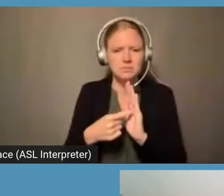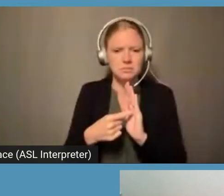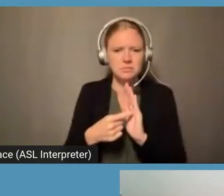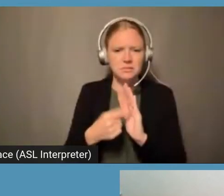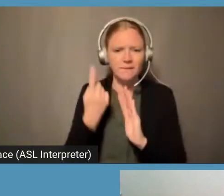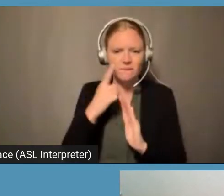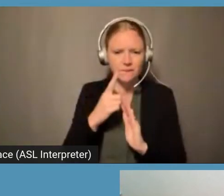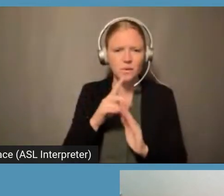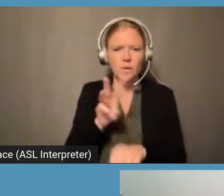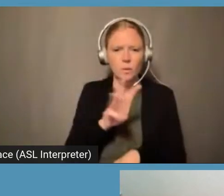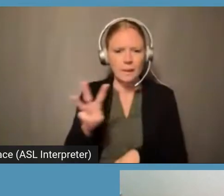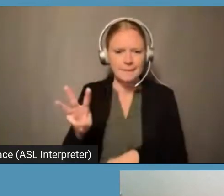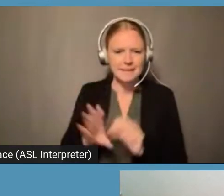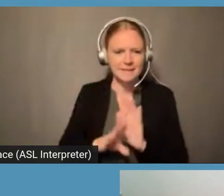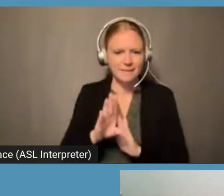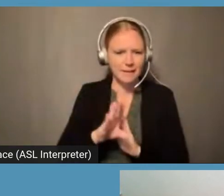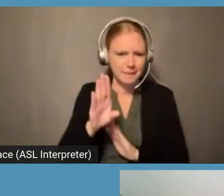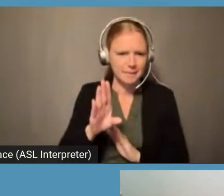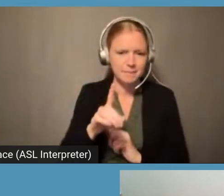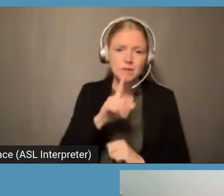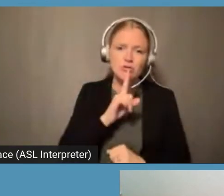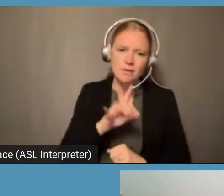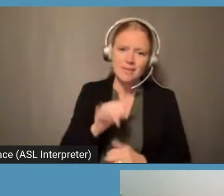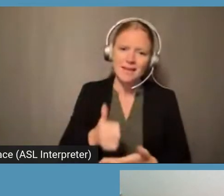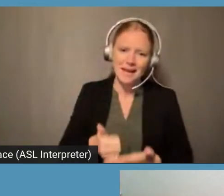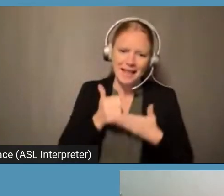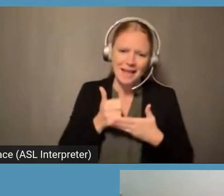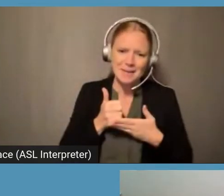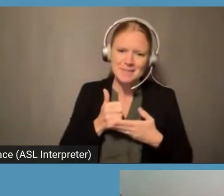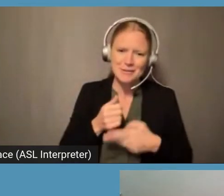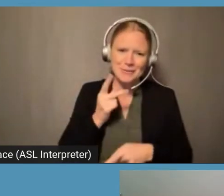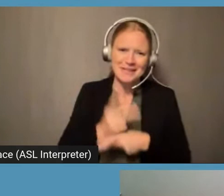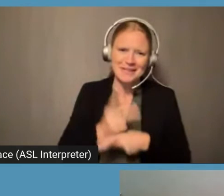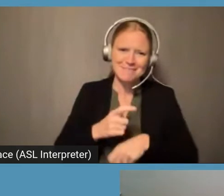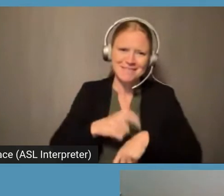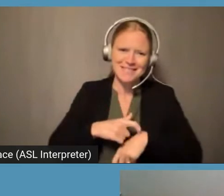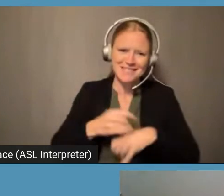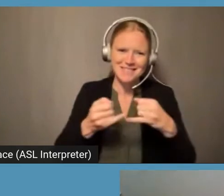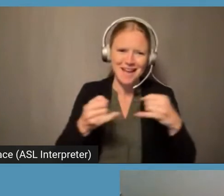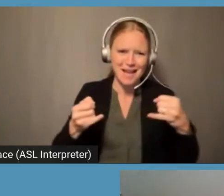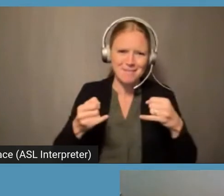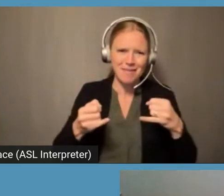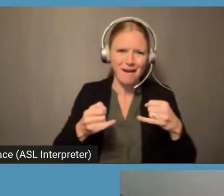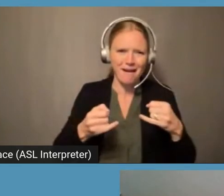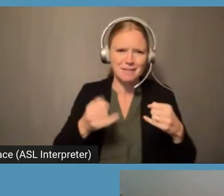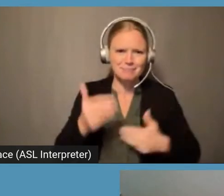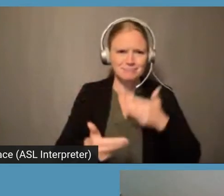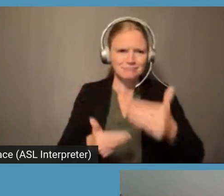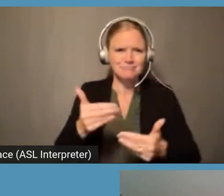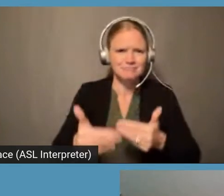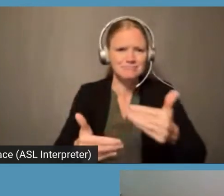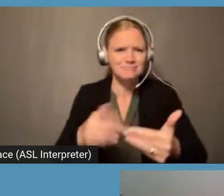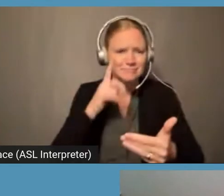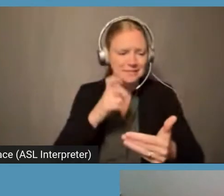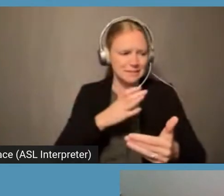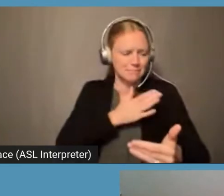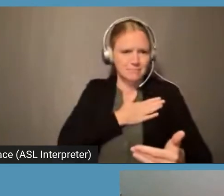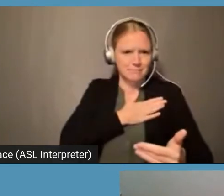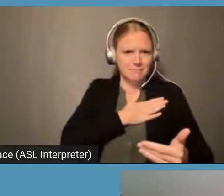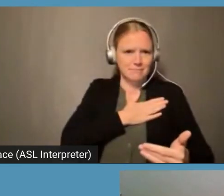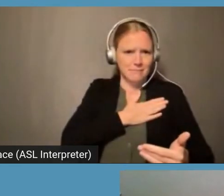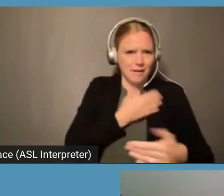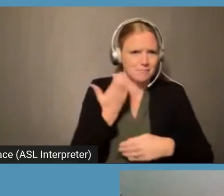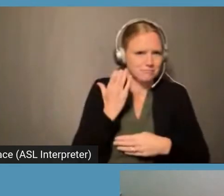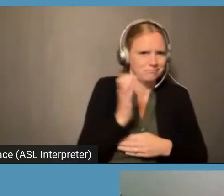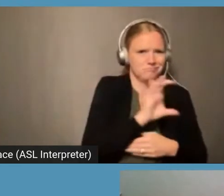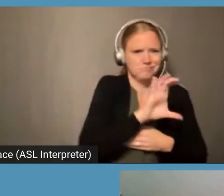website development, so that helps to keep the timelines realistic, because once your part is done, it's, oh, I'm going to